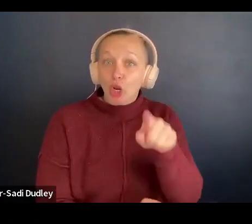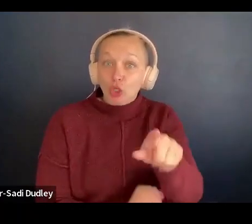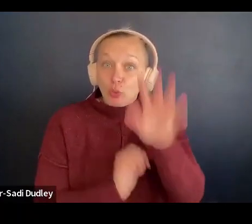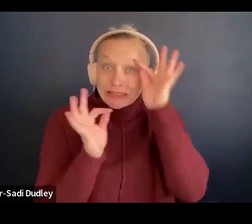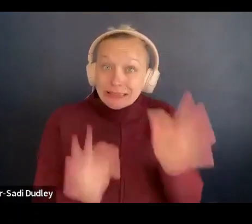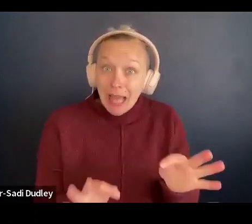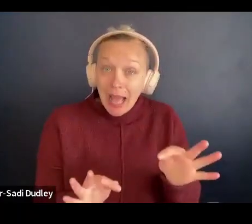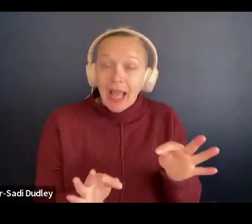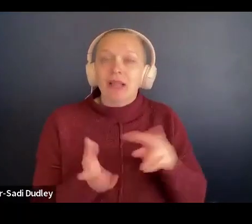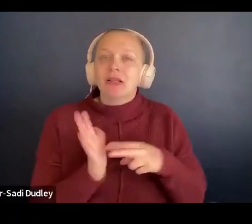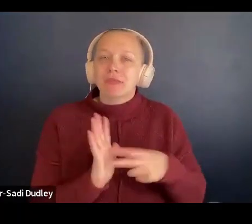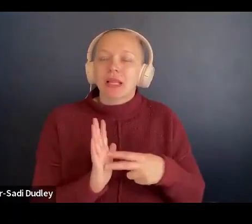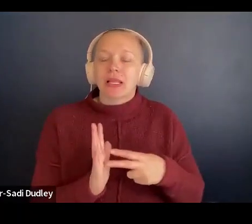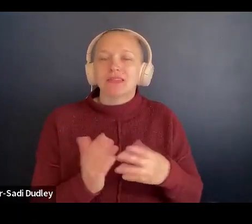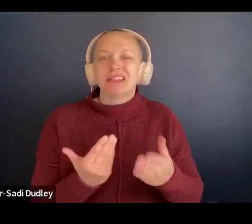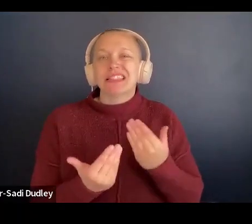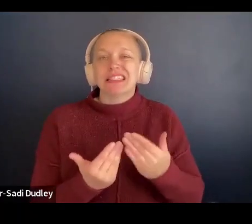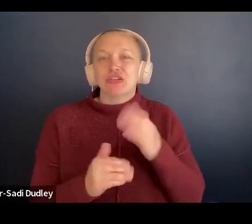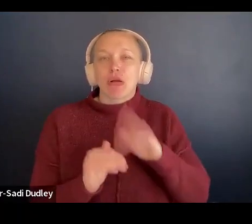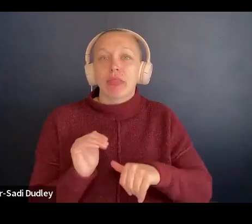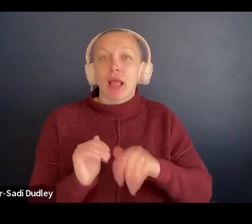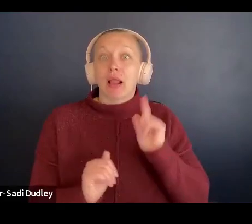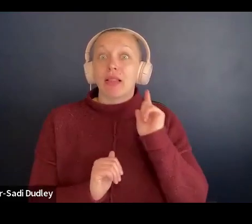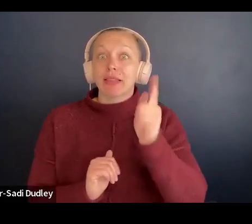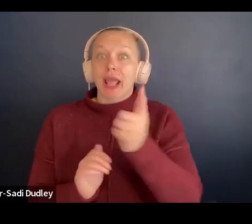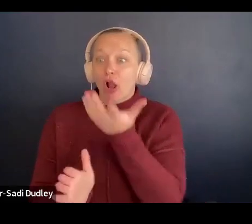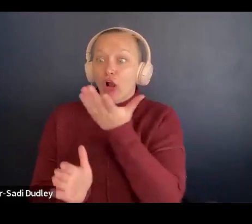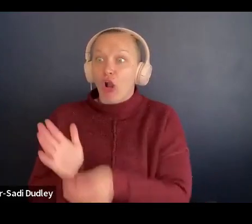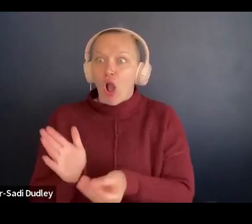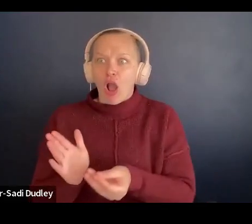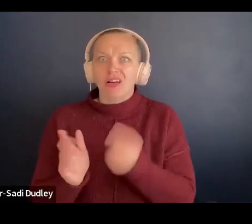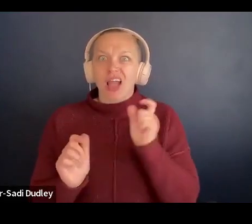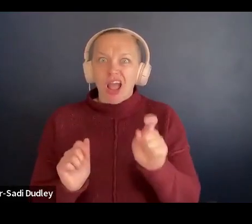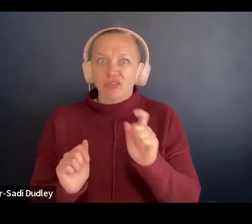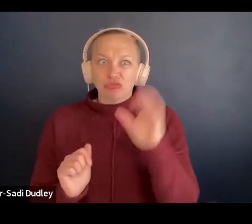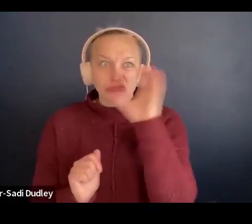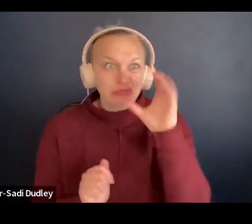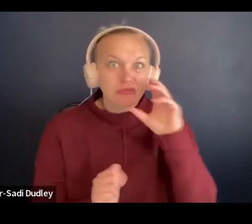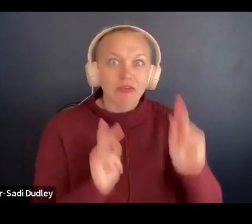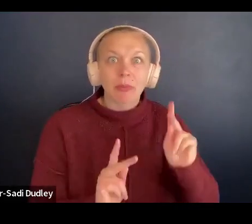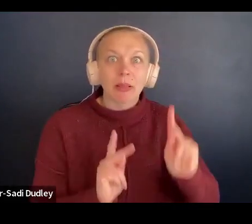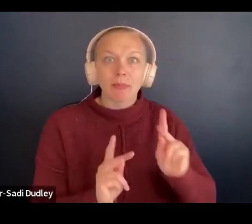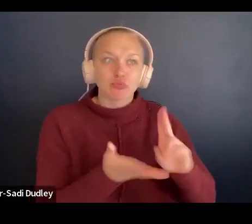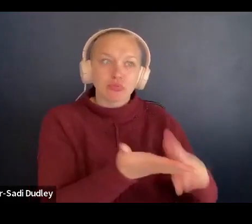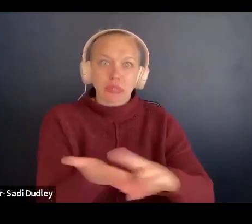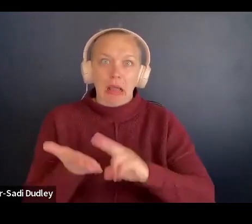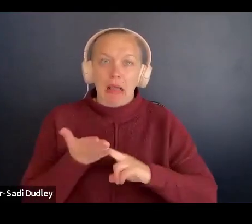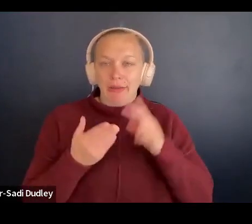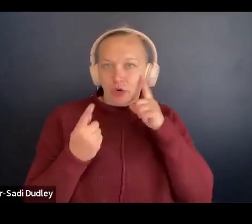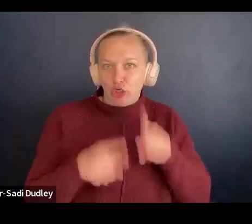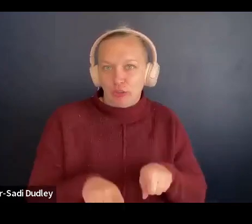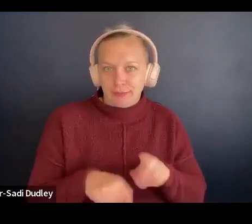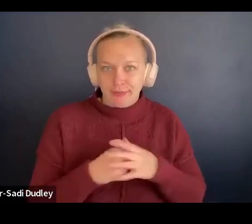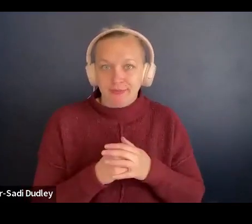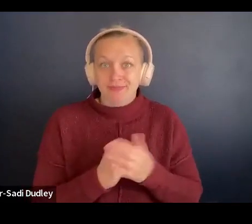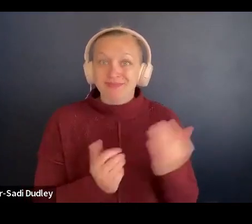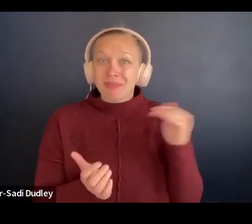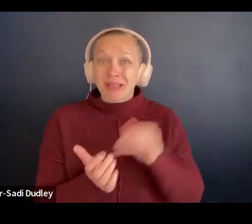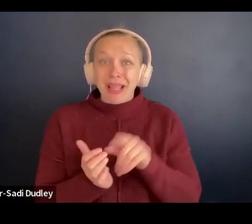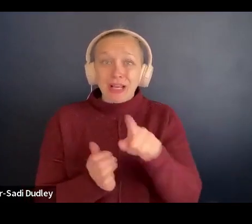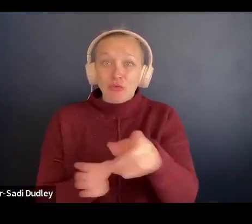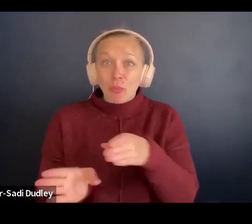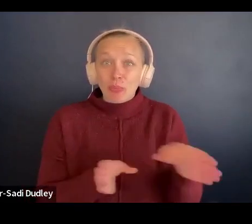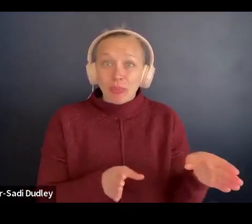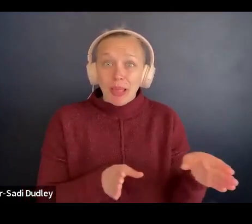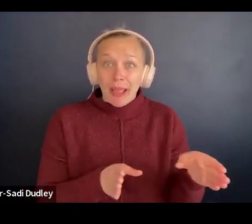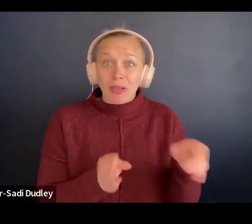can always change your funeral home last minute. So just because you pre-planned with a certain funeral home does not mean you have to use that funeral home either.